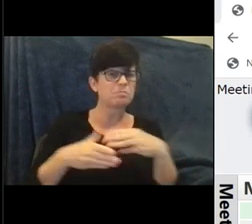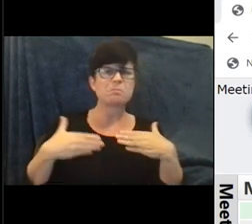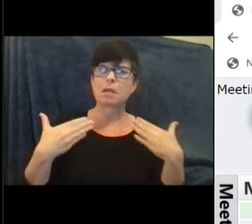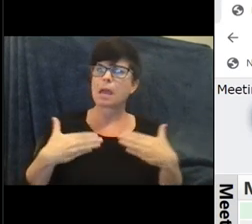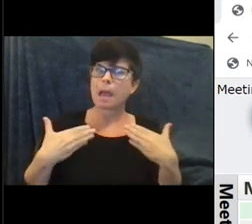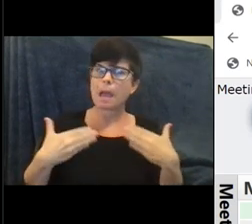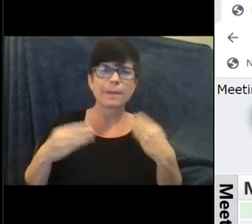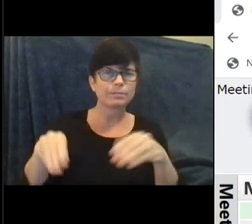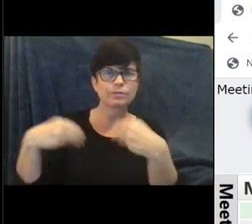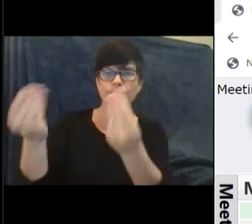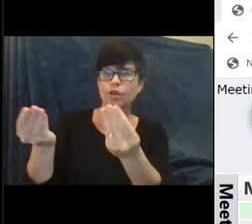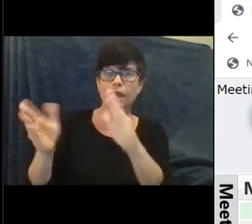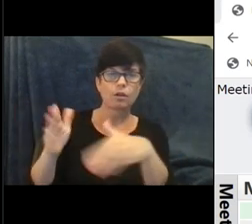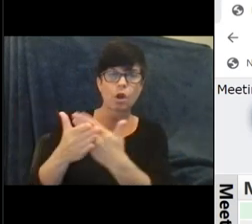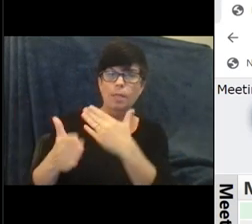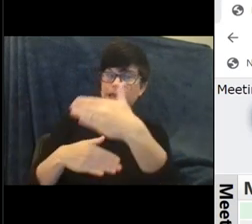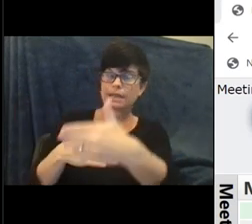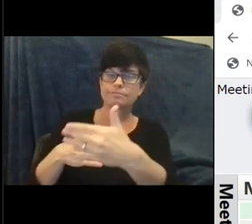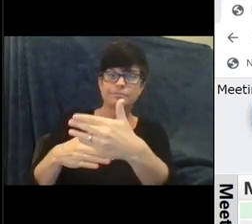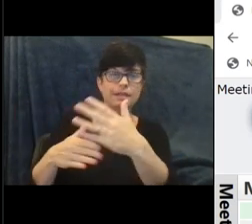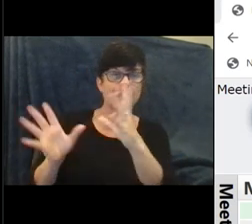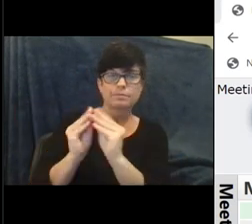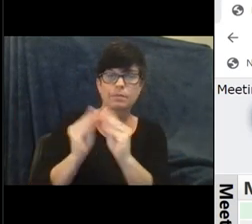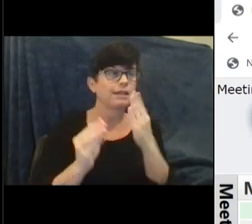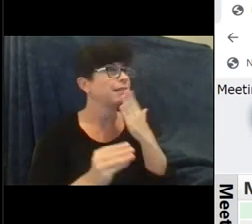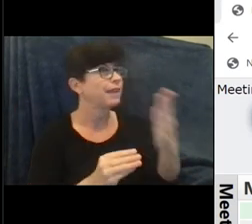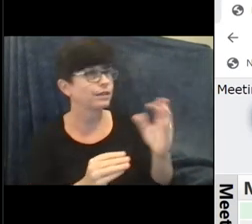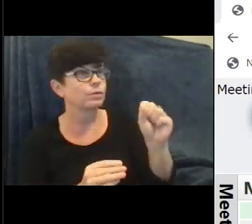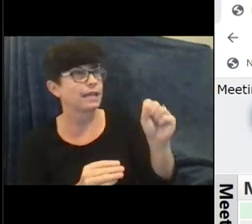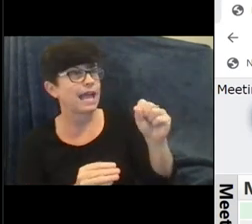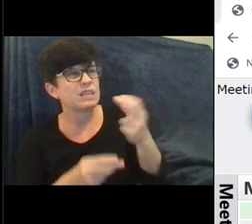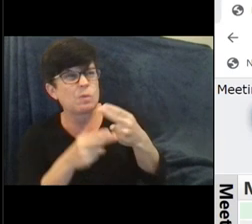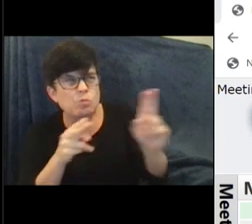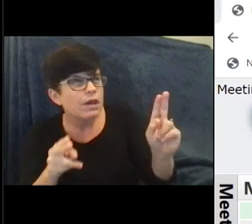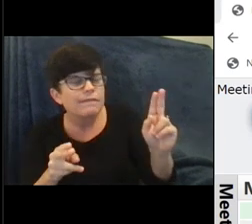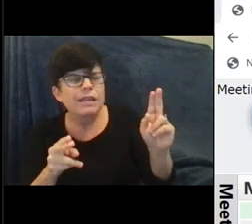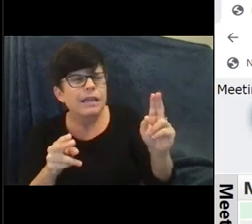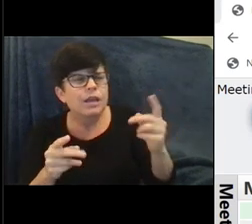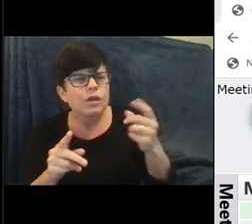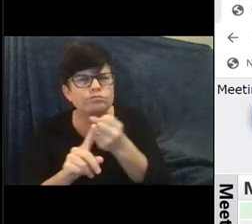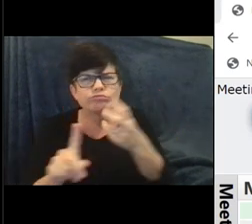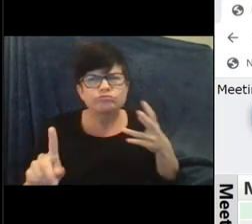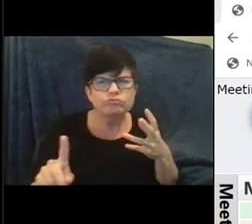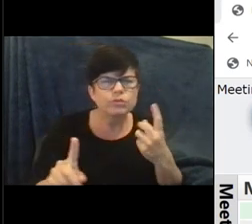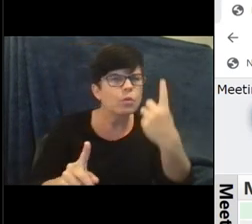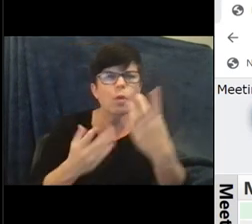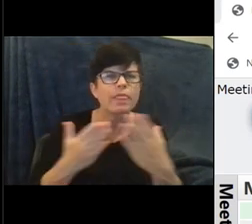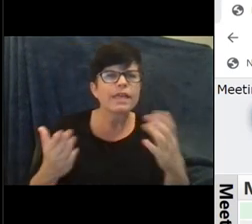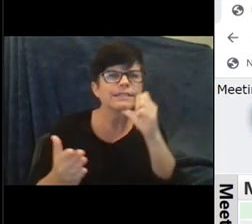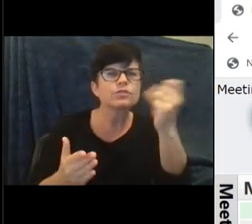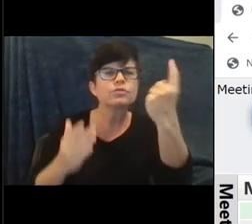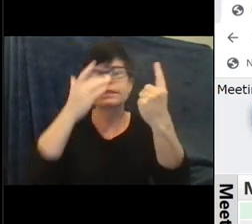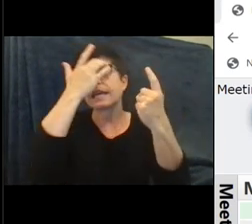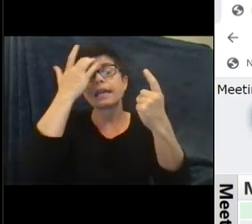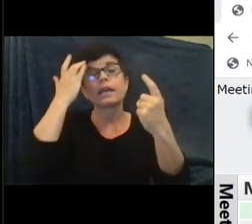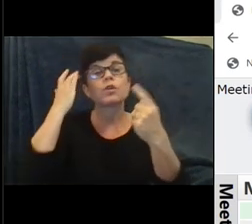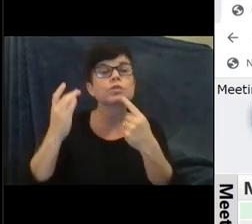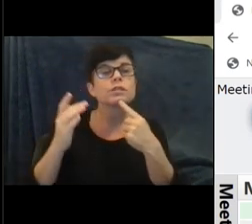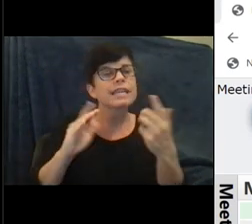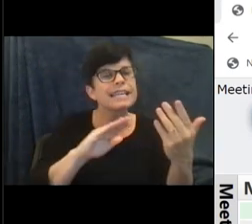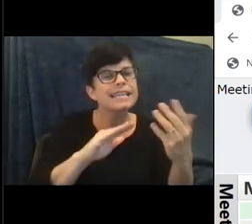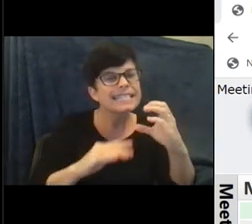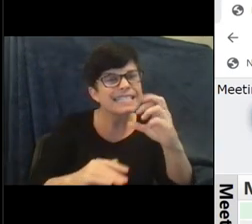up and provide it to you all at the next meeting. Thank you for that. If you could briefly just elaborate, there was one thing I didn't fully understand. You had mentioned city